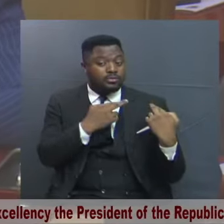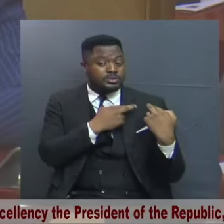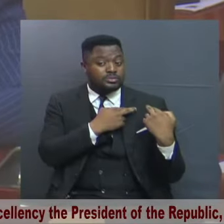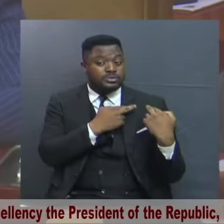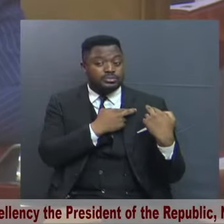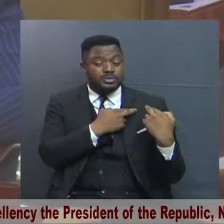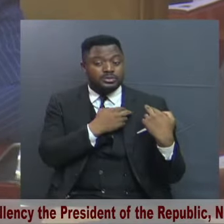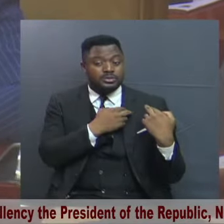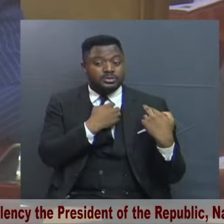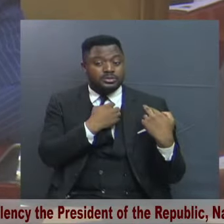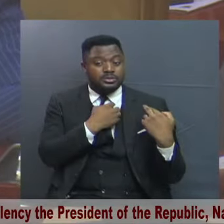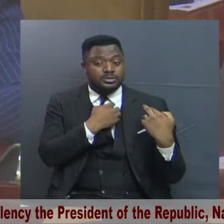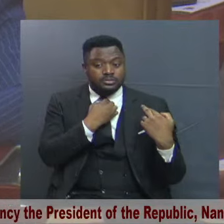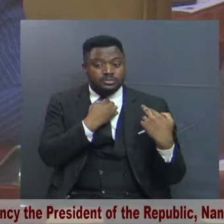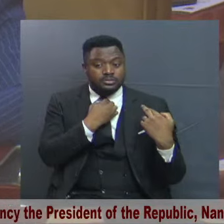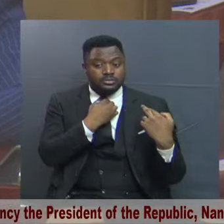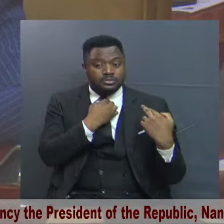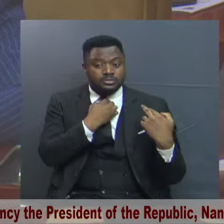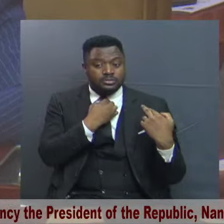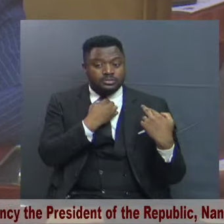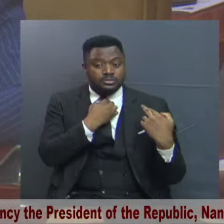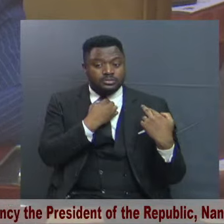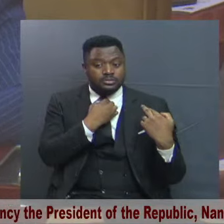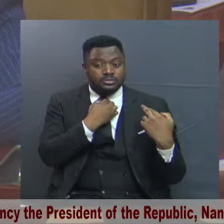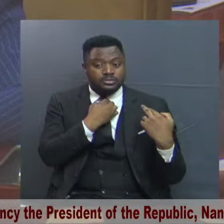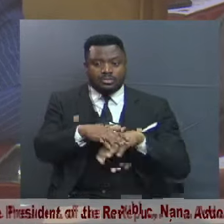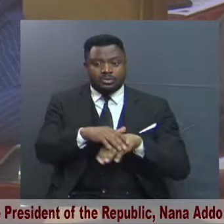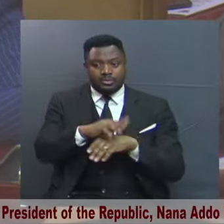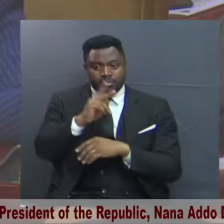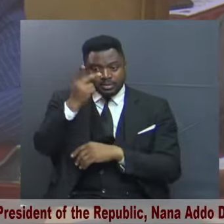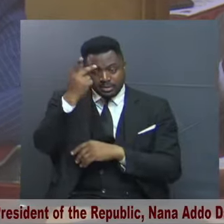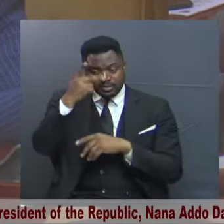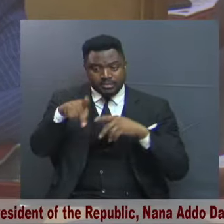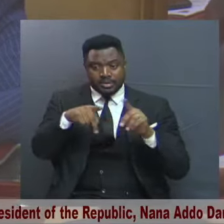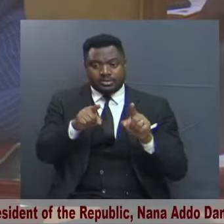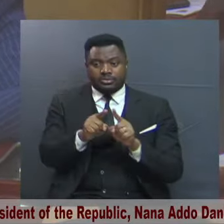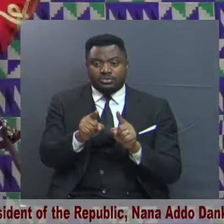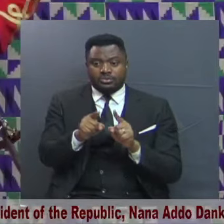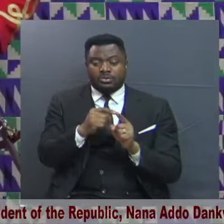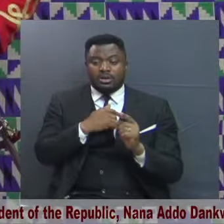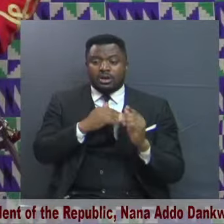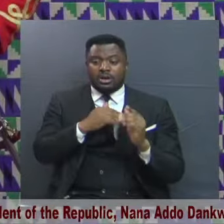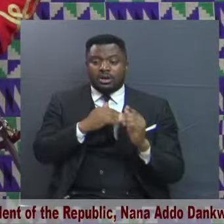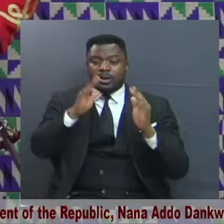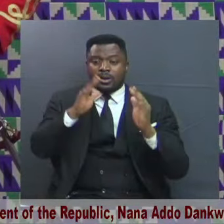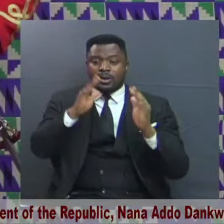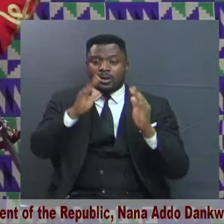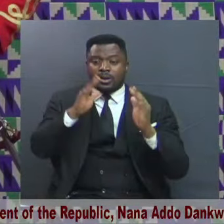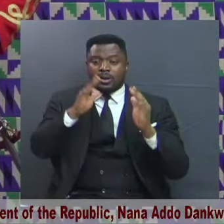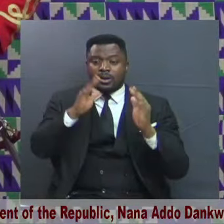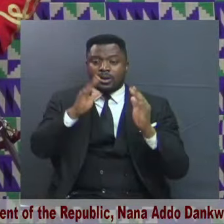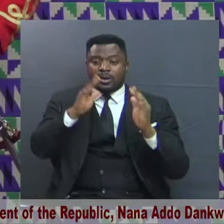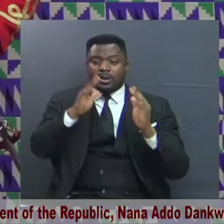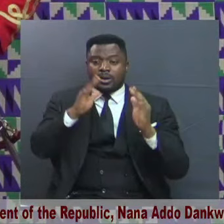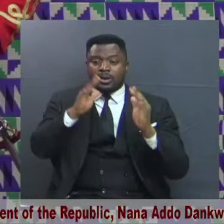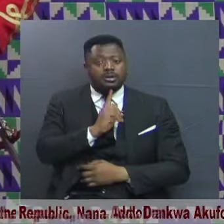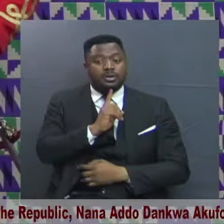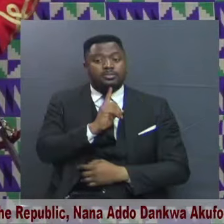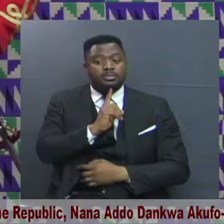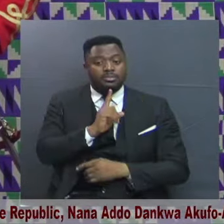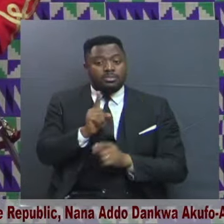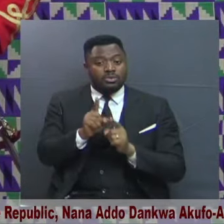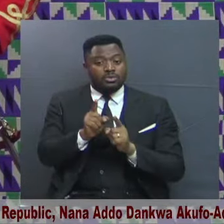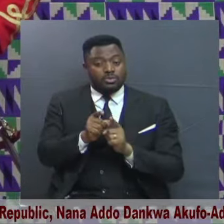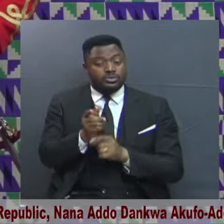responsibility lies on the political parties as well and I hope that the parties recognize that their credibility is